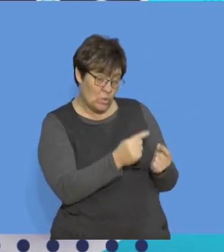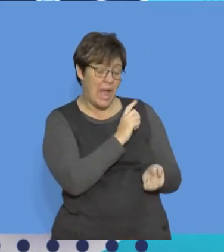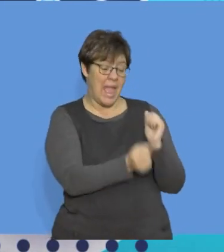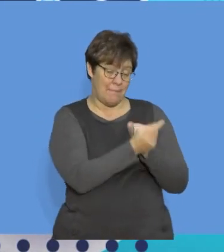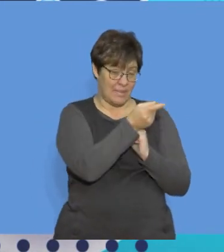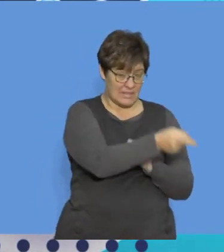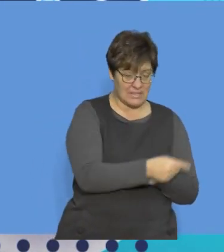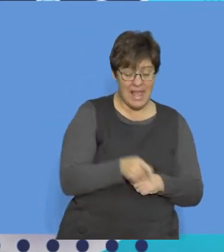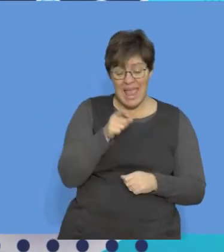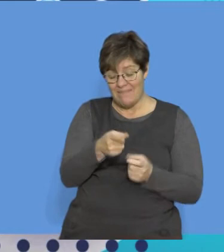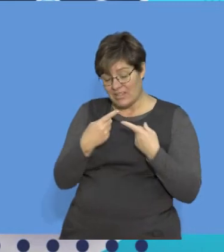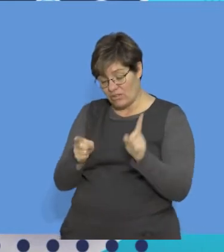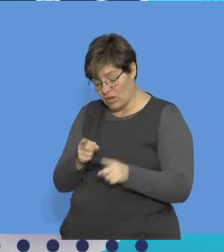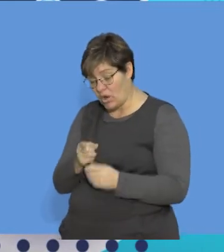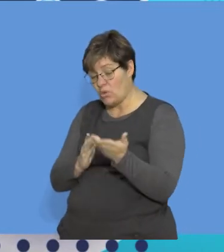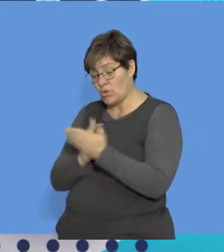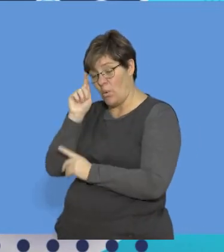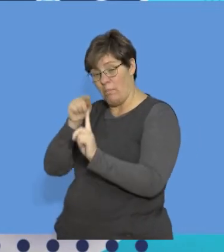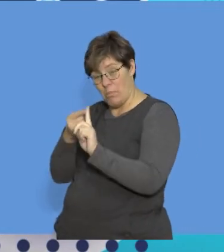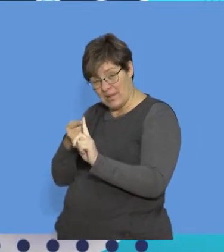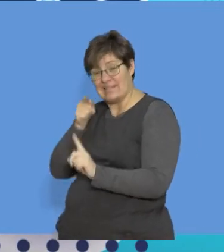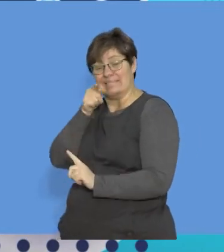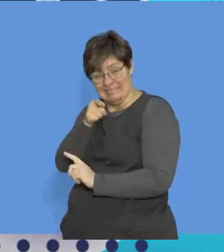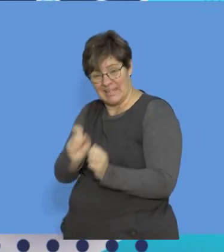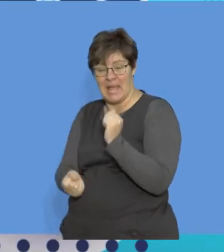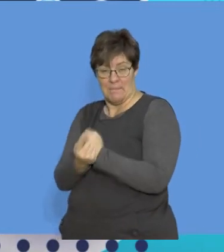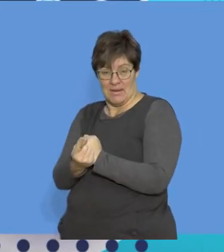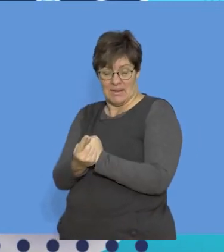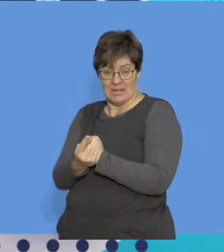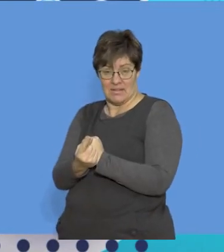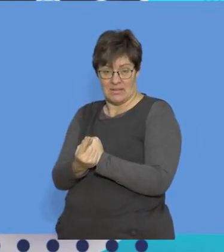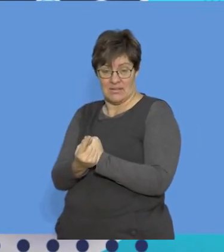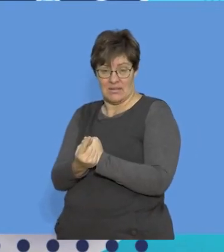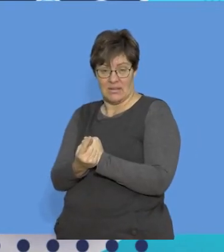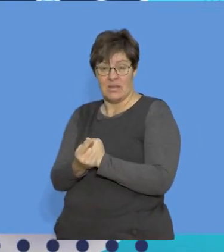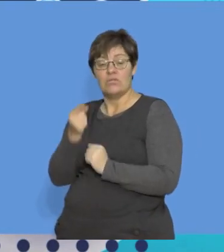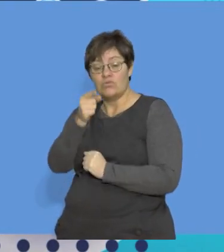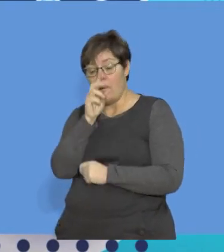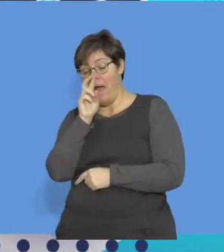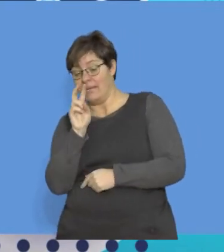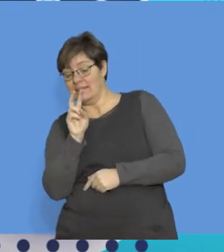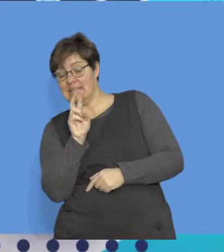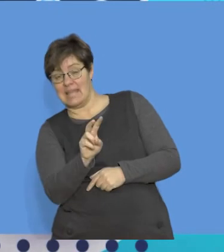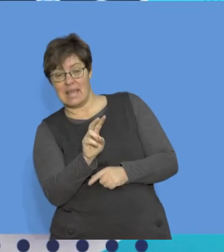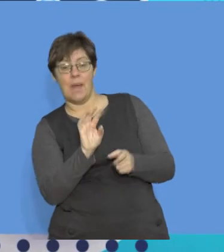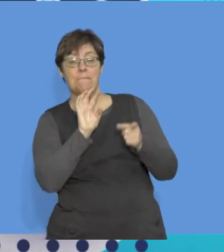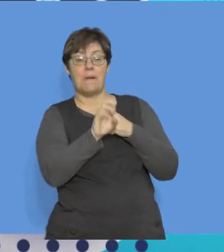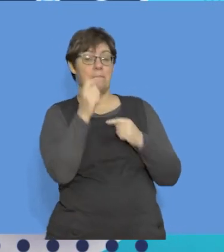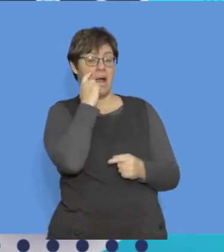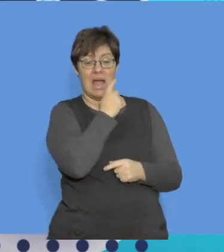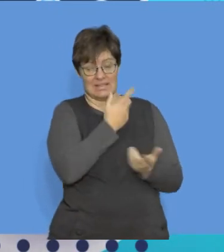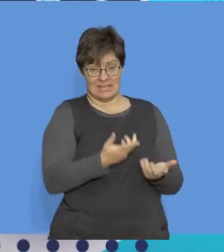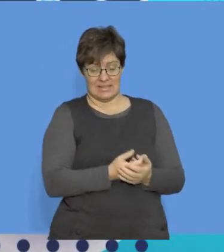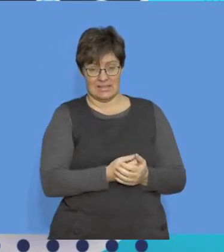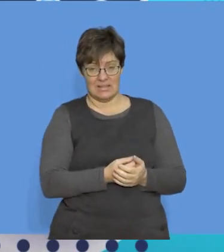it goes through that point, this is what will happen. So it's all about what did you see with your eye. That's why I'm keep on using my hands,